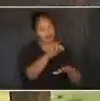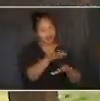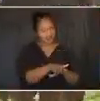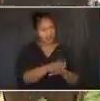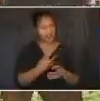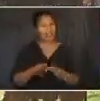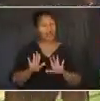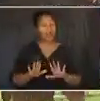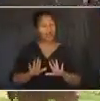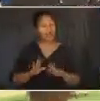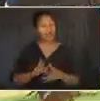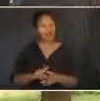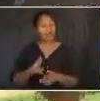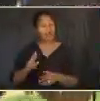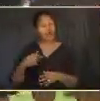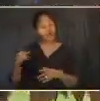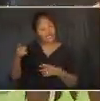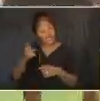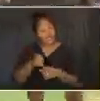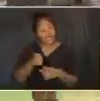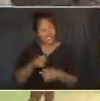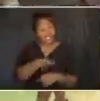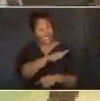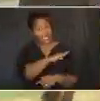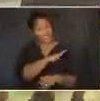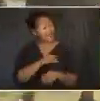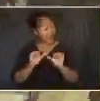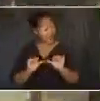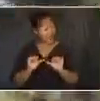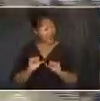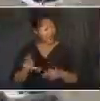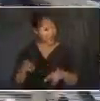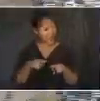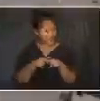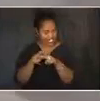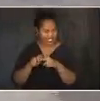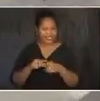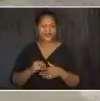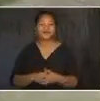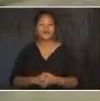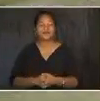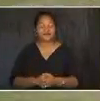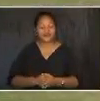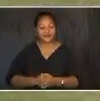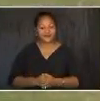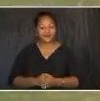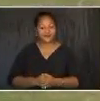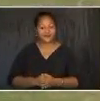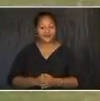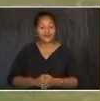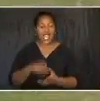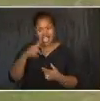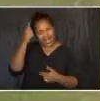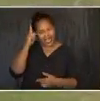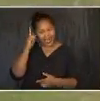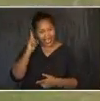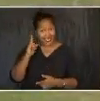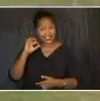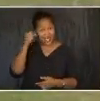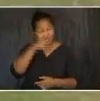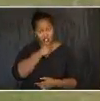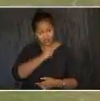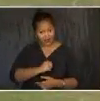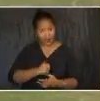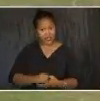wara ki bondo tiko na pulang ito kay na president ni nanda matan ito. Yes, ladies and gentlemen, just those footages there